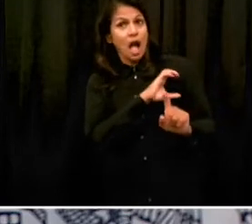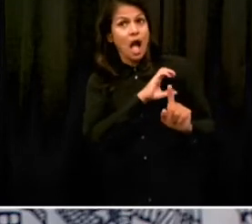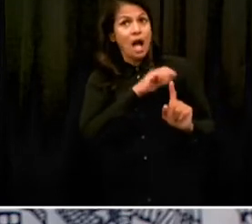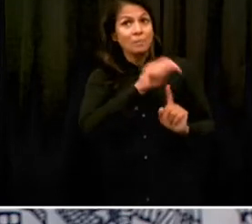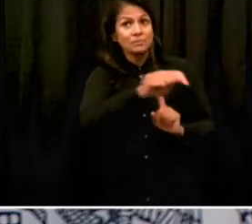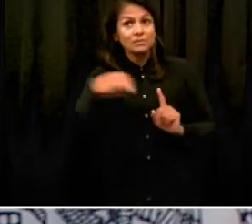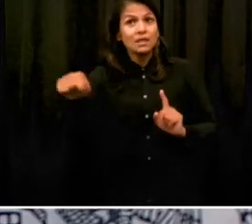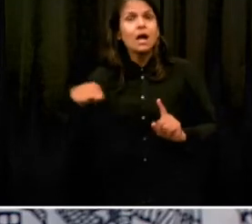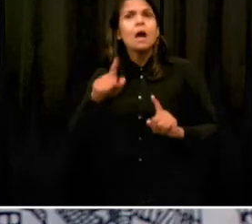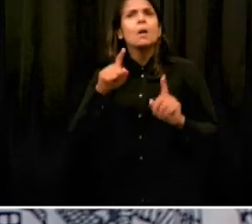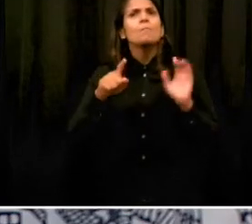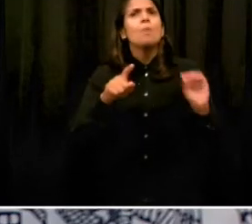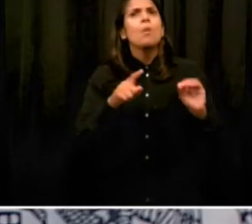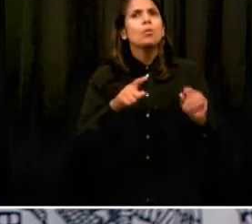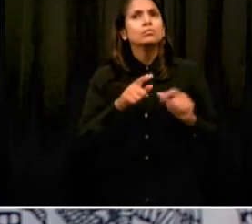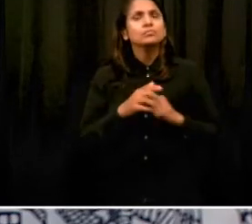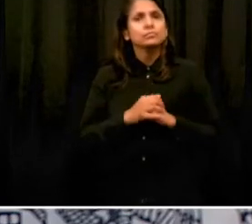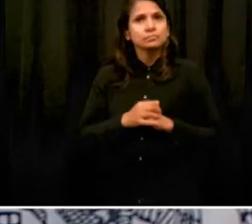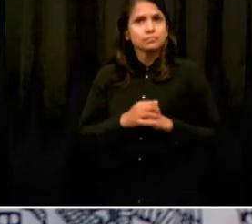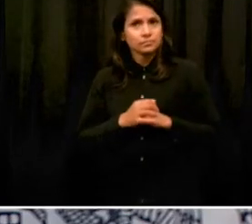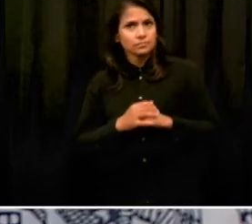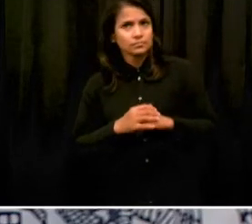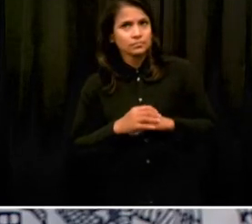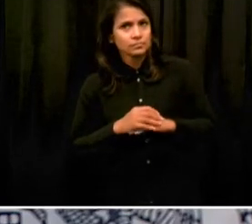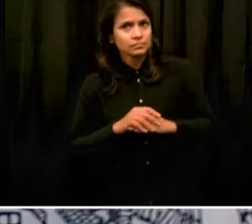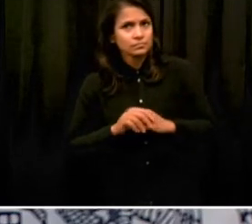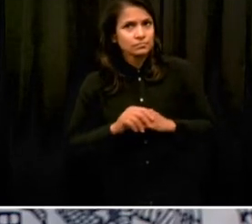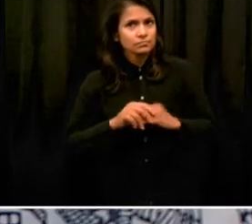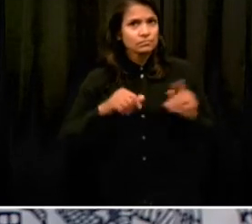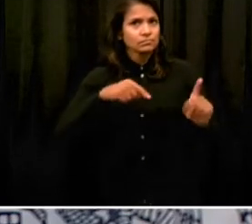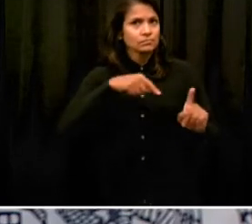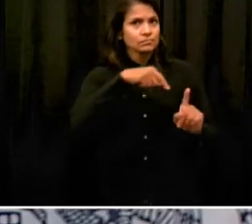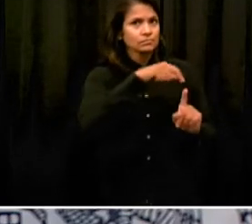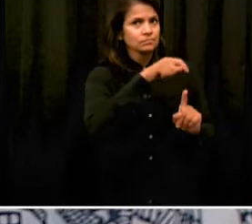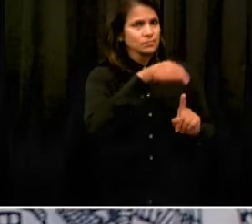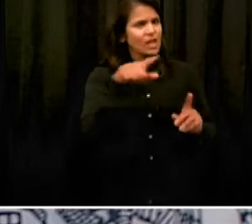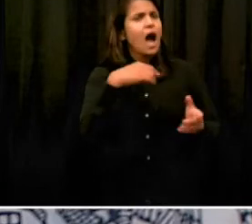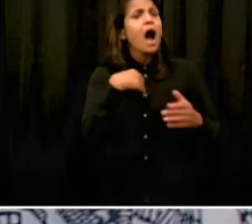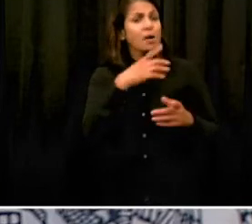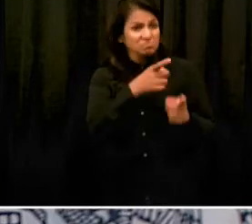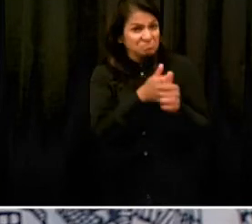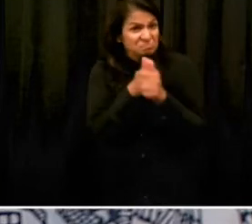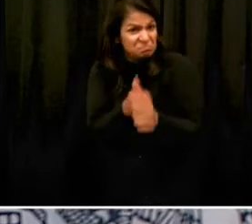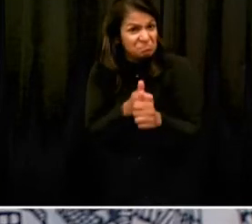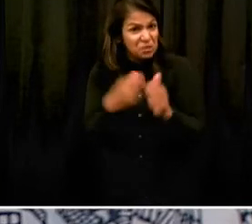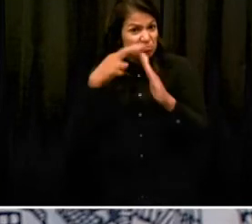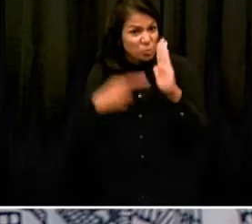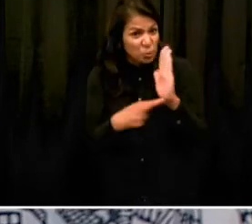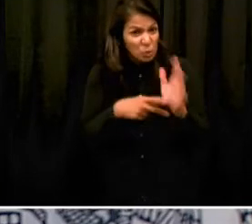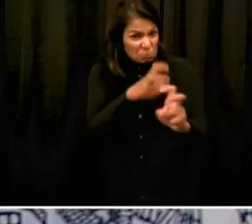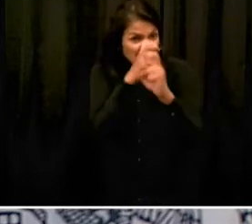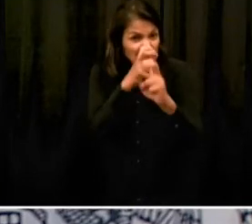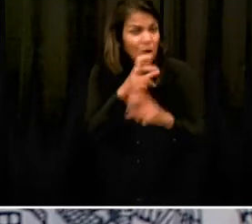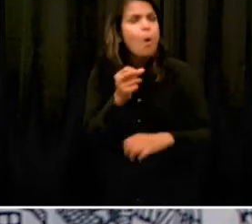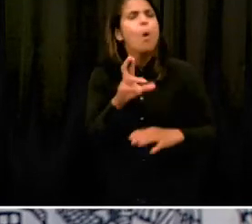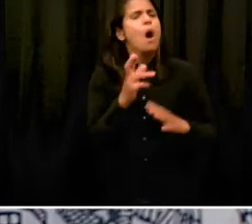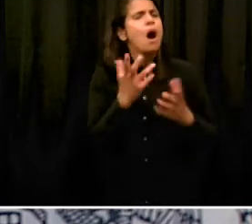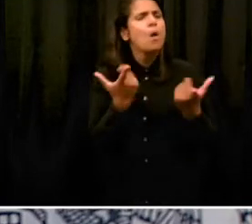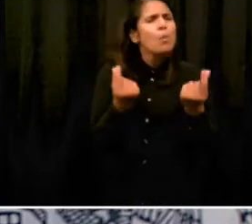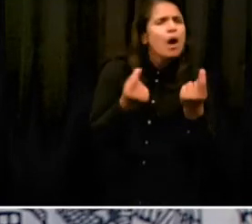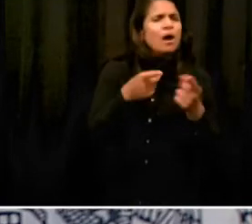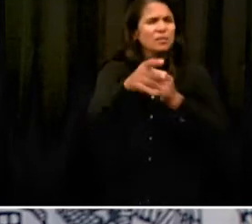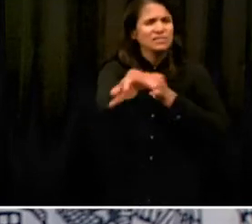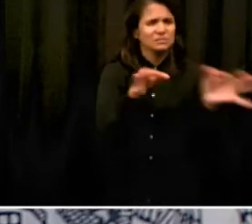Well, I'll give you just a layman's opening, and I'll turn to the expert then. Look, I think the notion